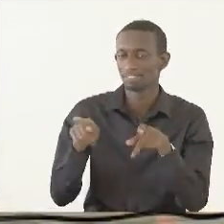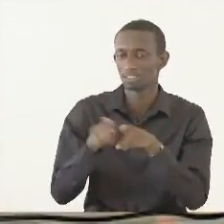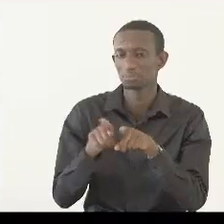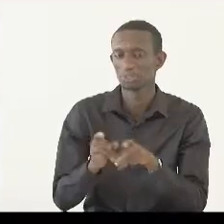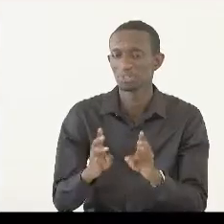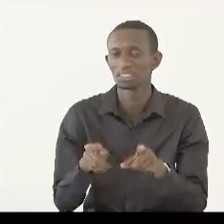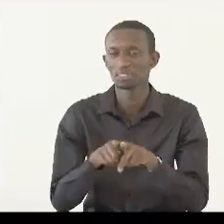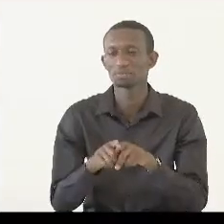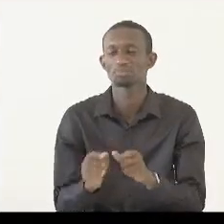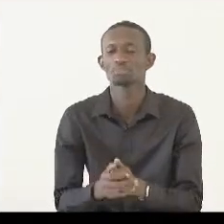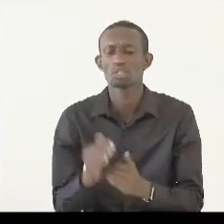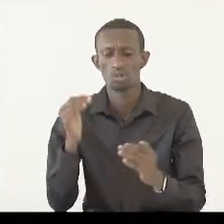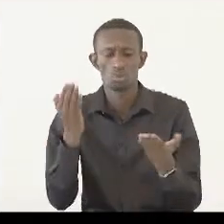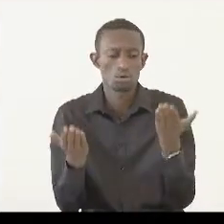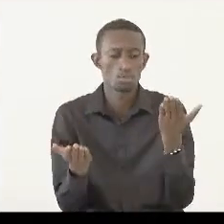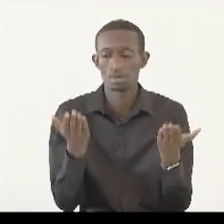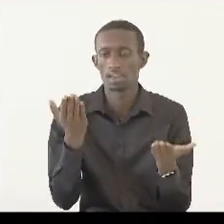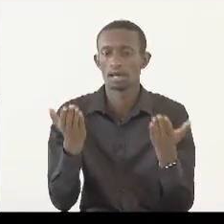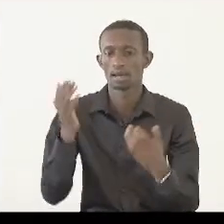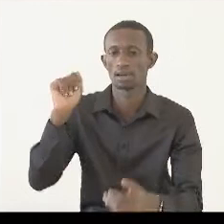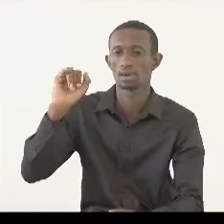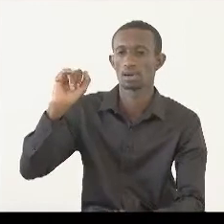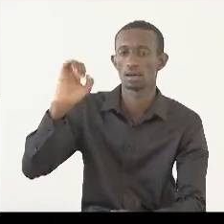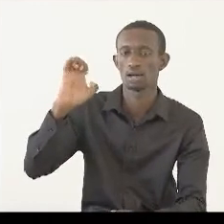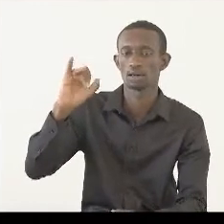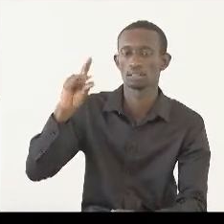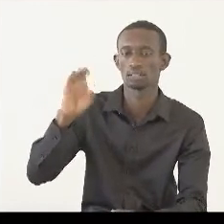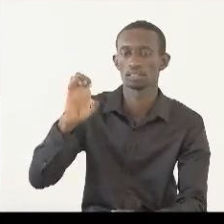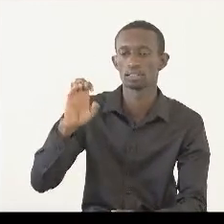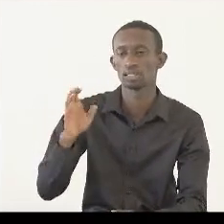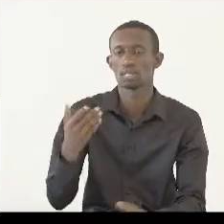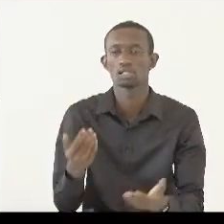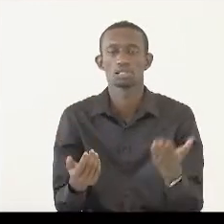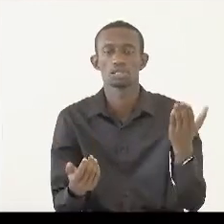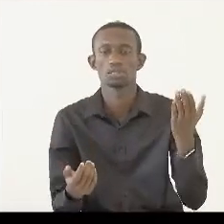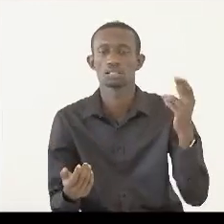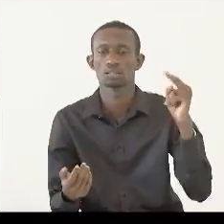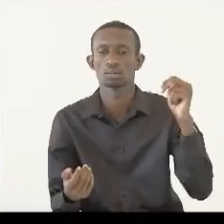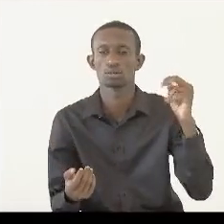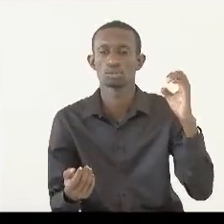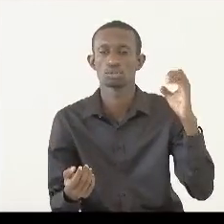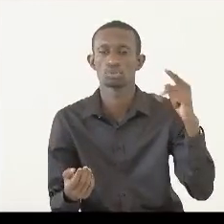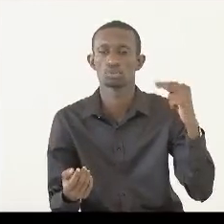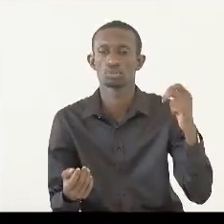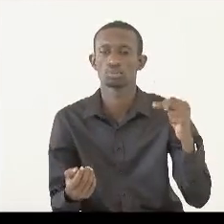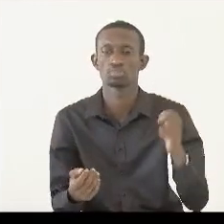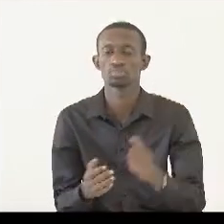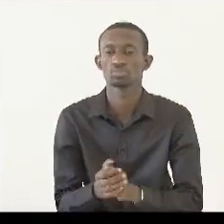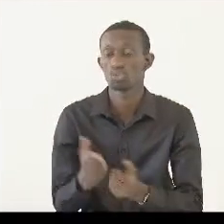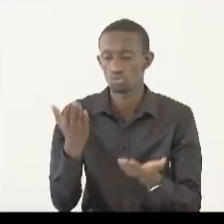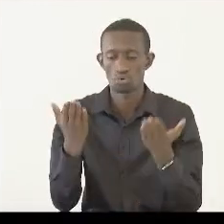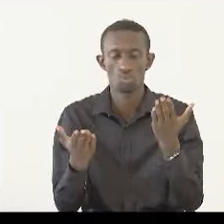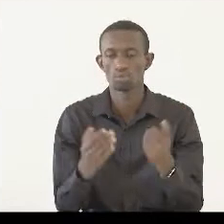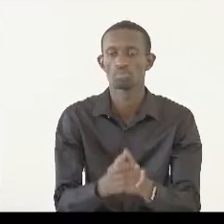the acidity of 2-chloroethanoic acid and ethanoic acid. That is an example that we are talking about. 2-chloroethanoic acid. So you